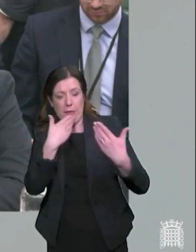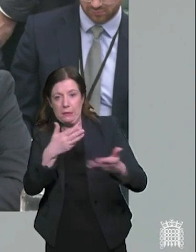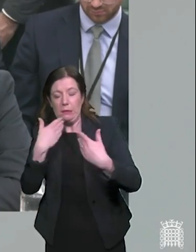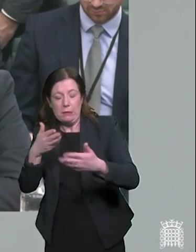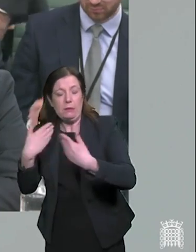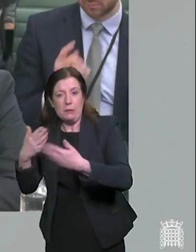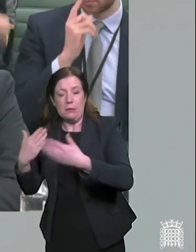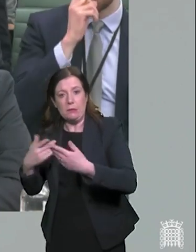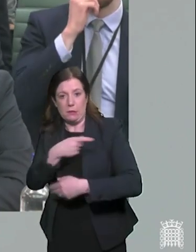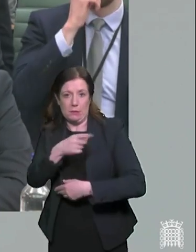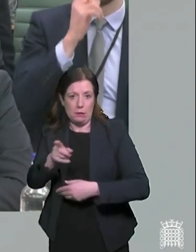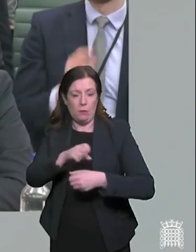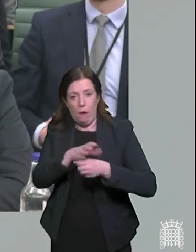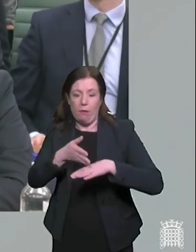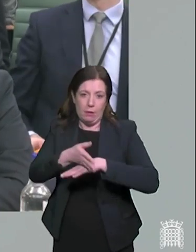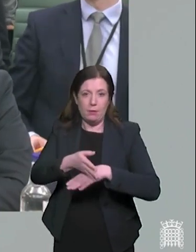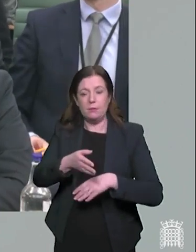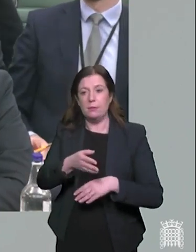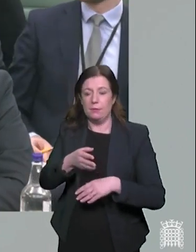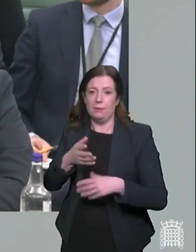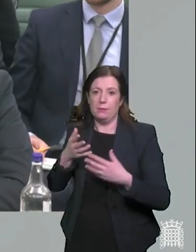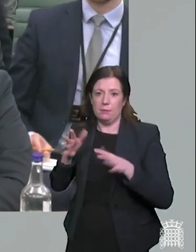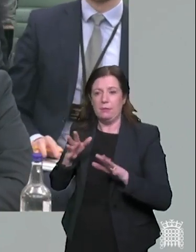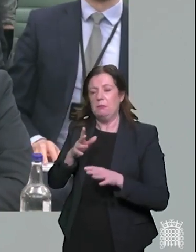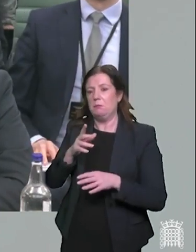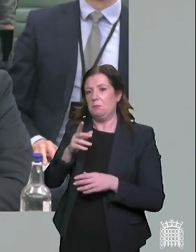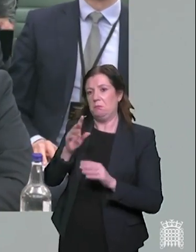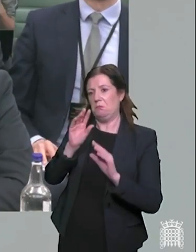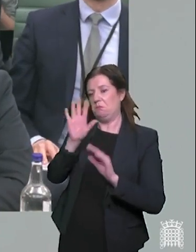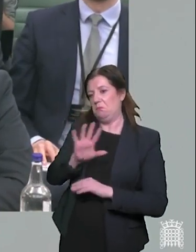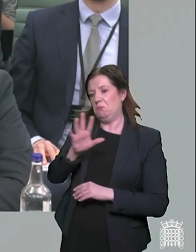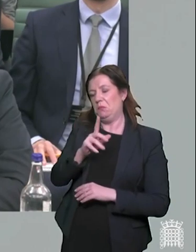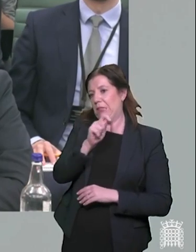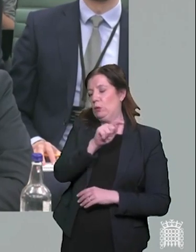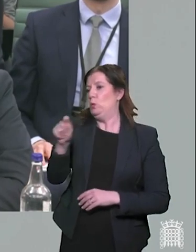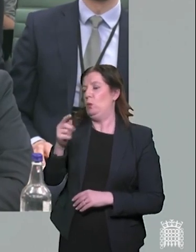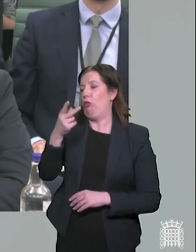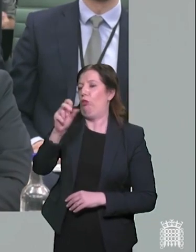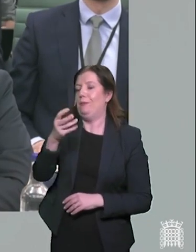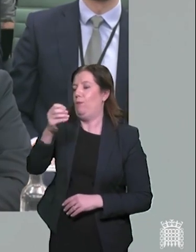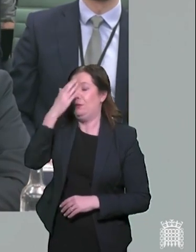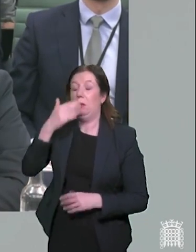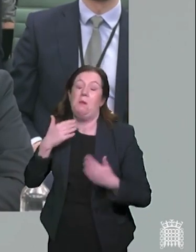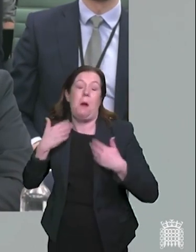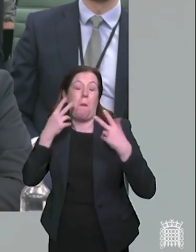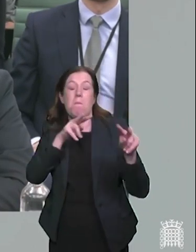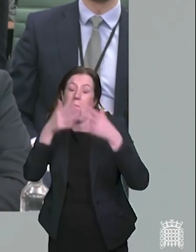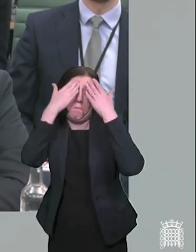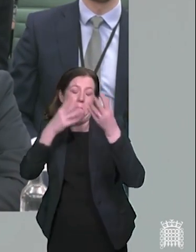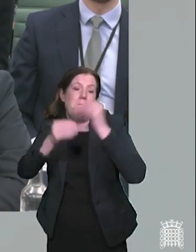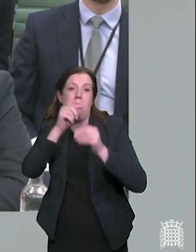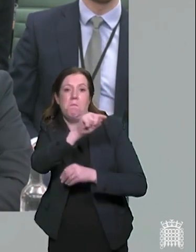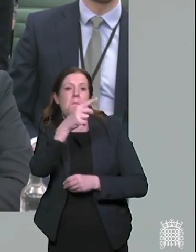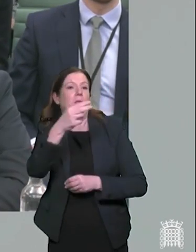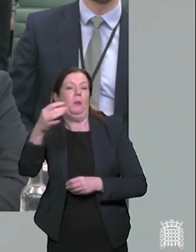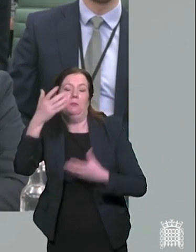who had been working on COVID. You see the numbers are calculated at between 10 and 30 or 40. I couldn't say exactly how many were there, but it was, I thought,